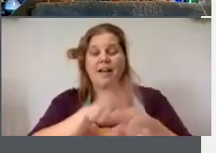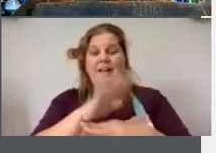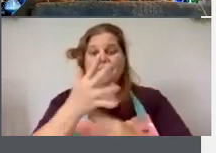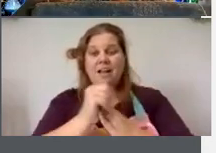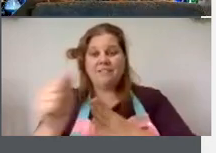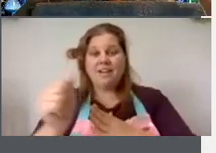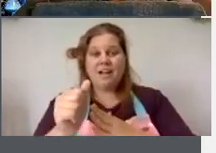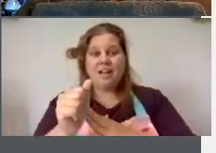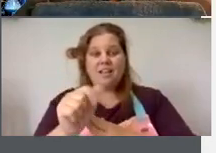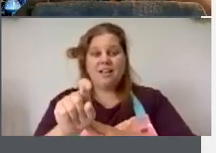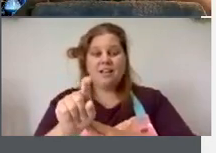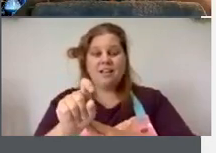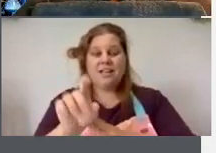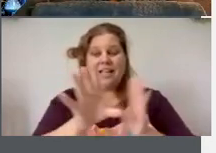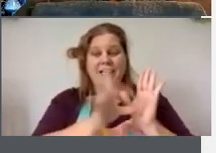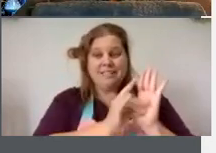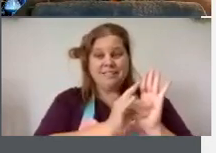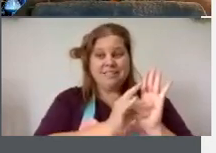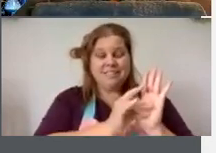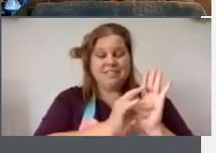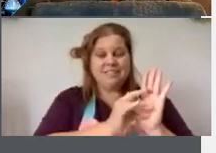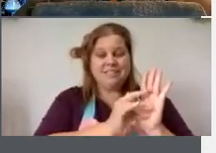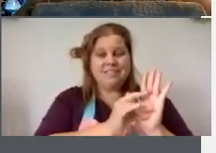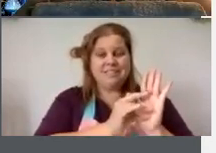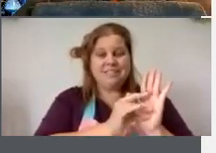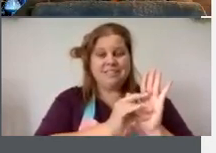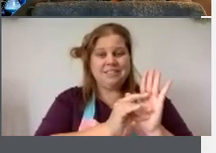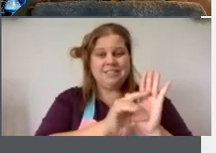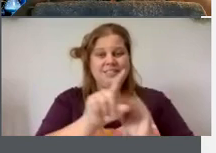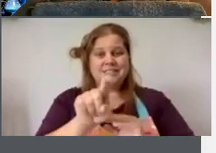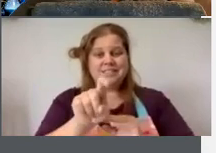Did it stick? Did it stick?